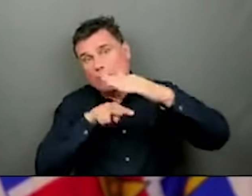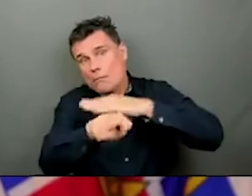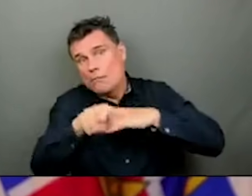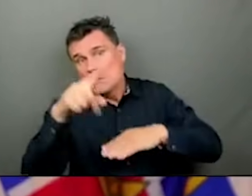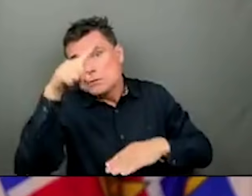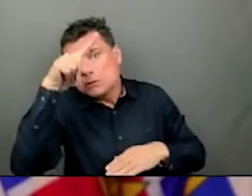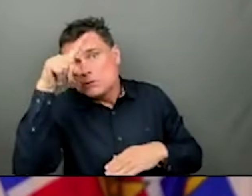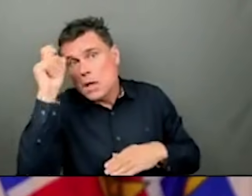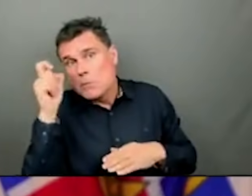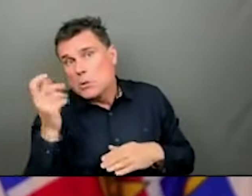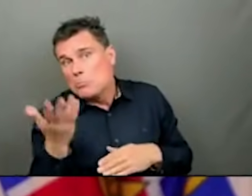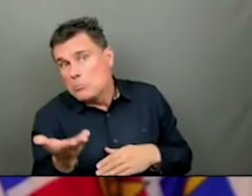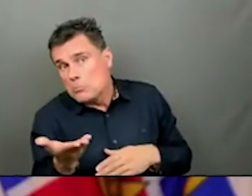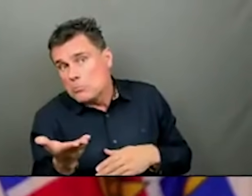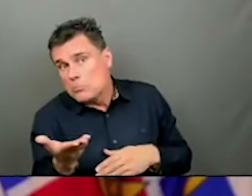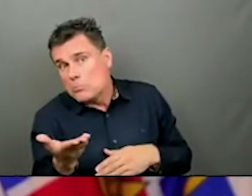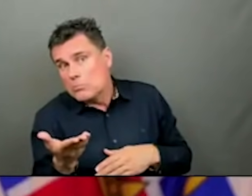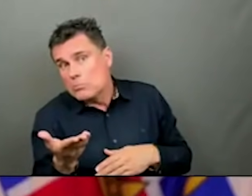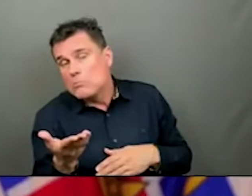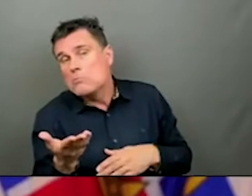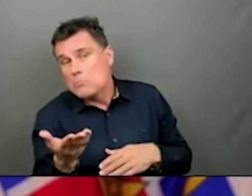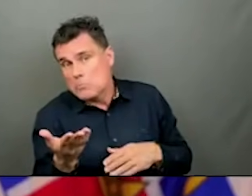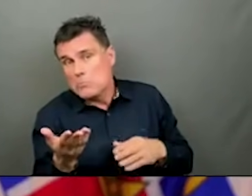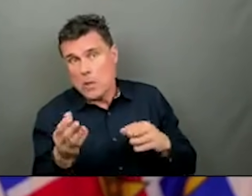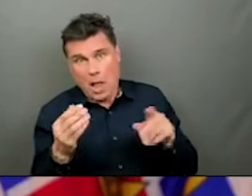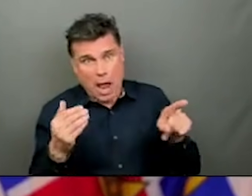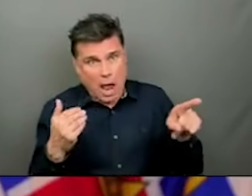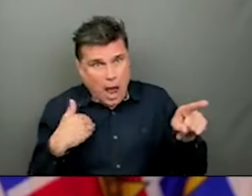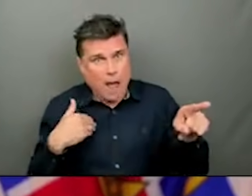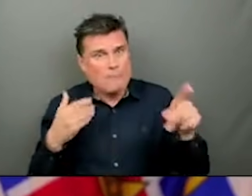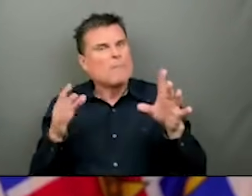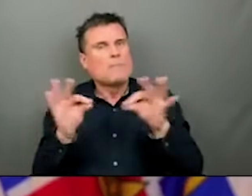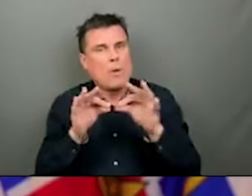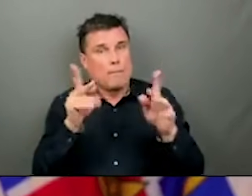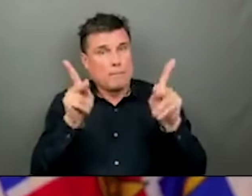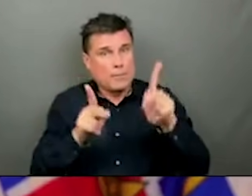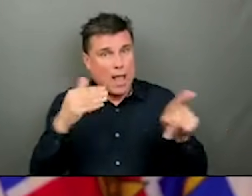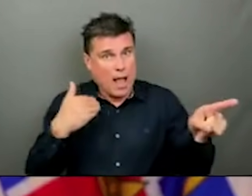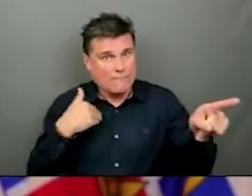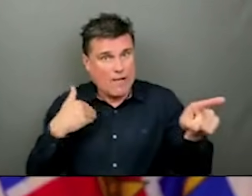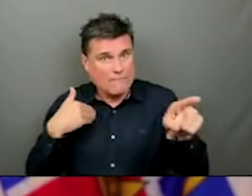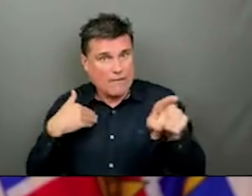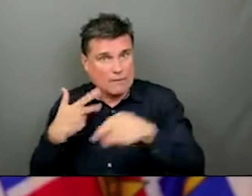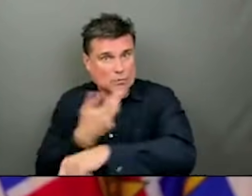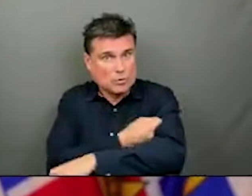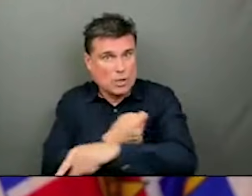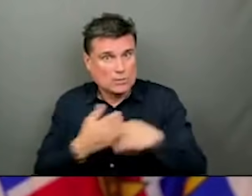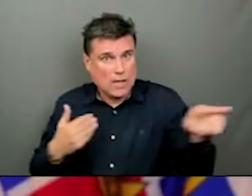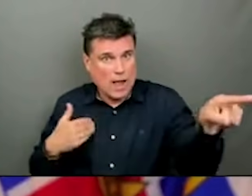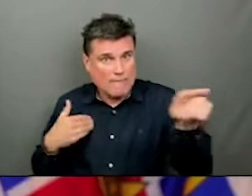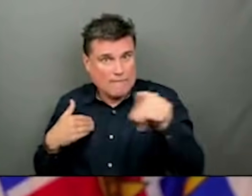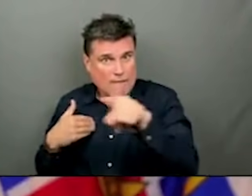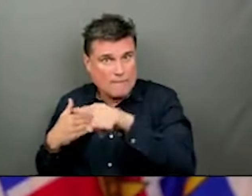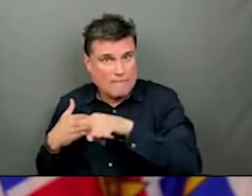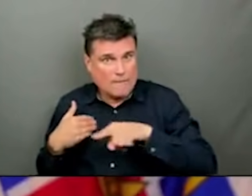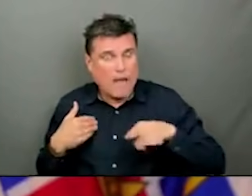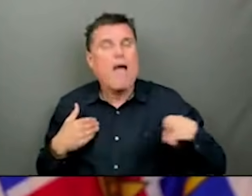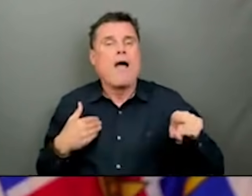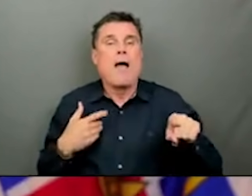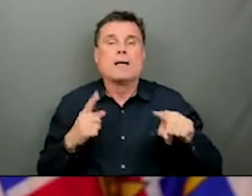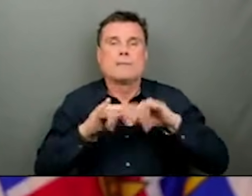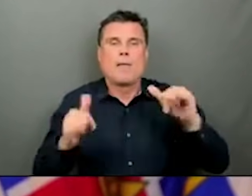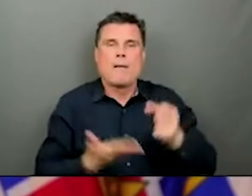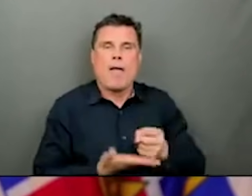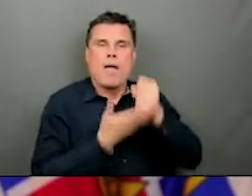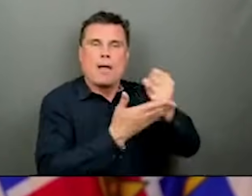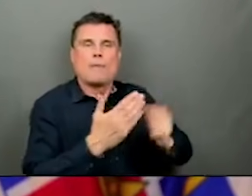our hospital system. We know from data I talked about from the UK that both Pfizer and